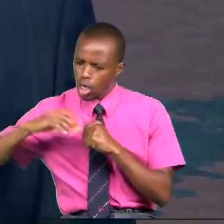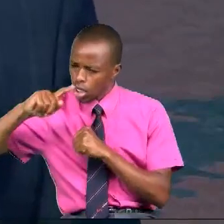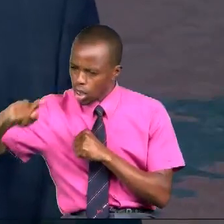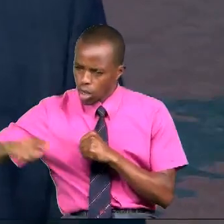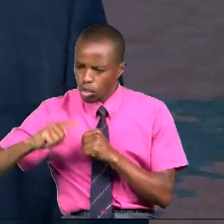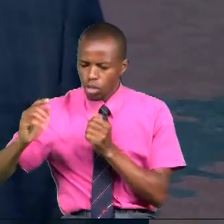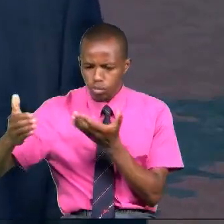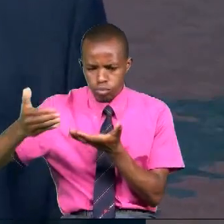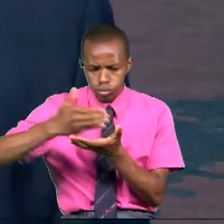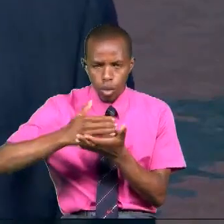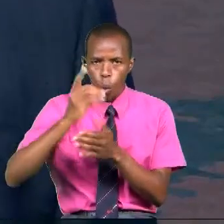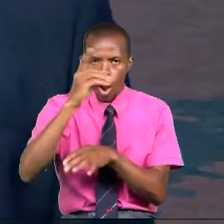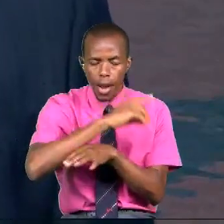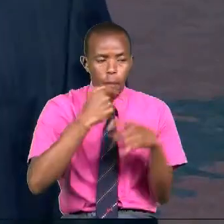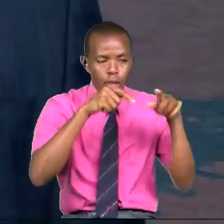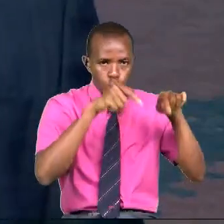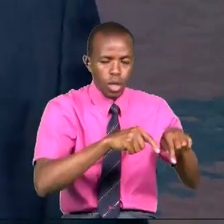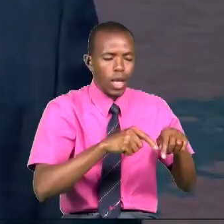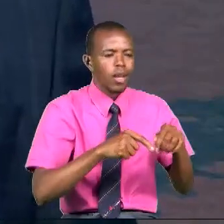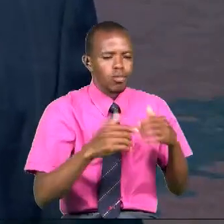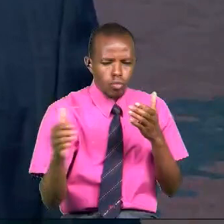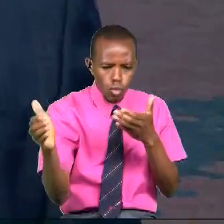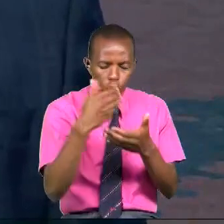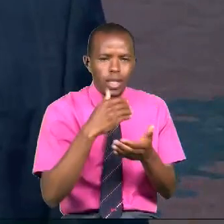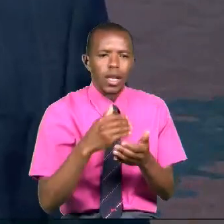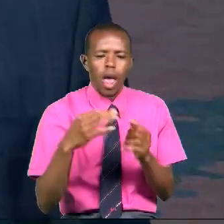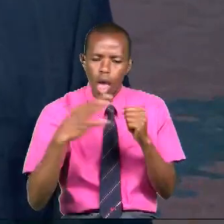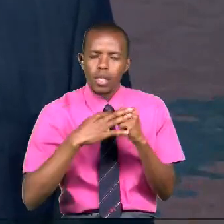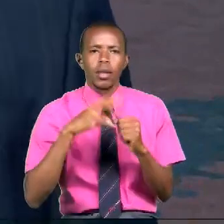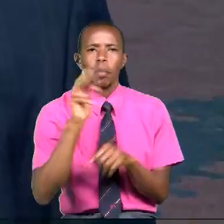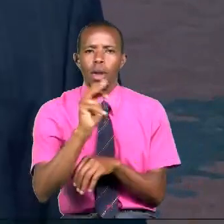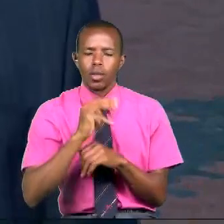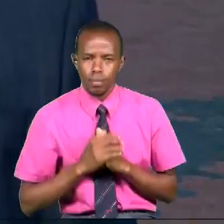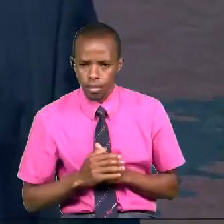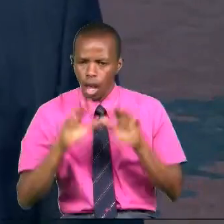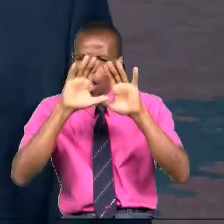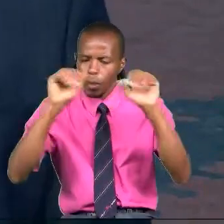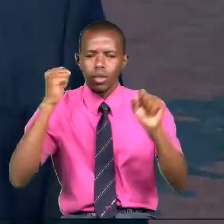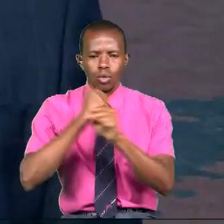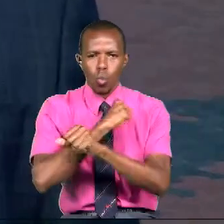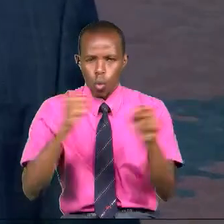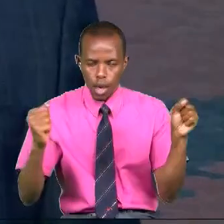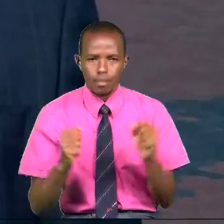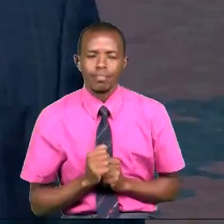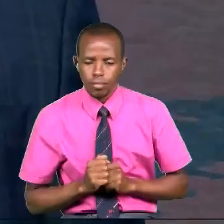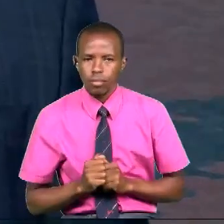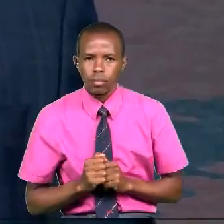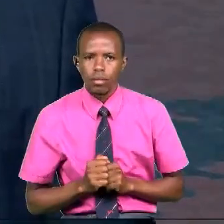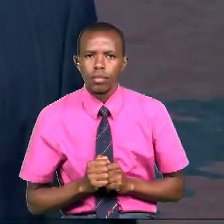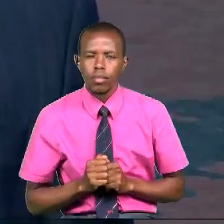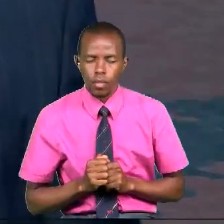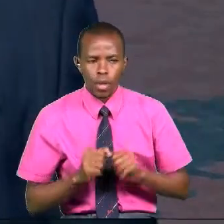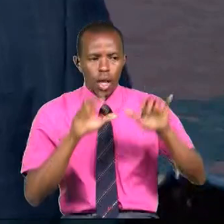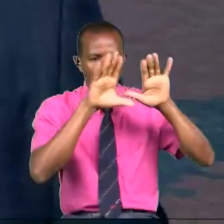they are collecting 1 million shillings under the military order, and so the president has done well, I must say. But secondly, I must also admit that the president is also caught in